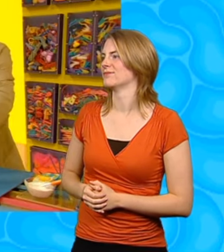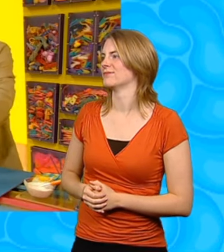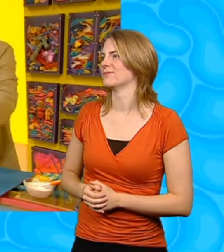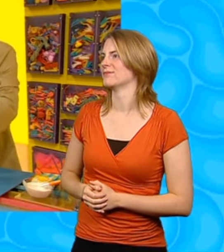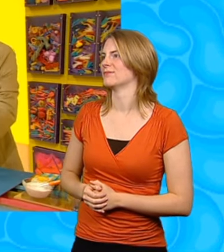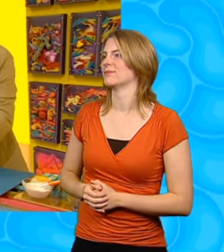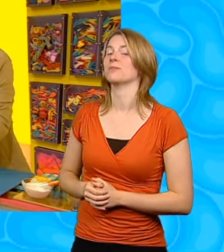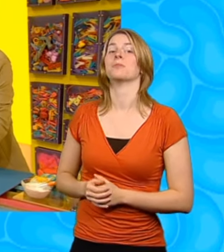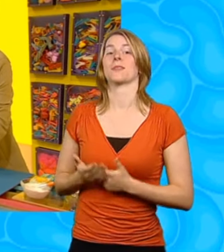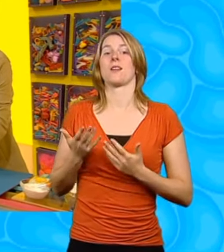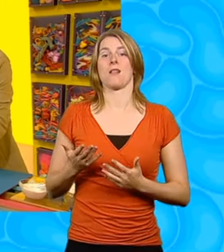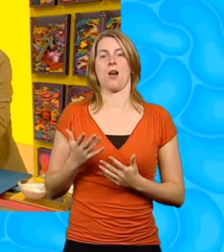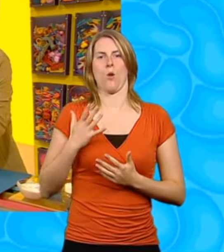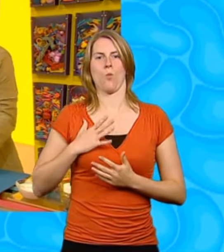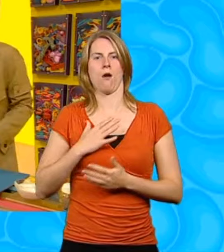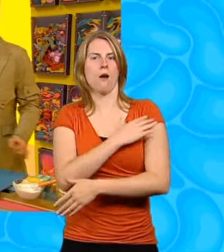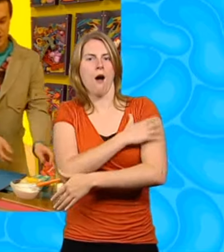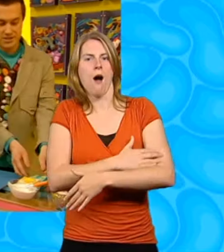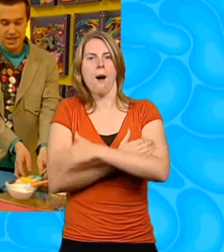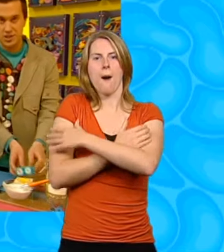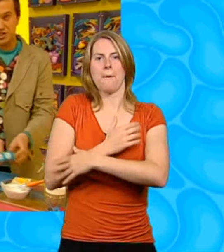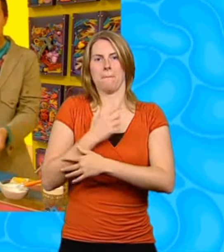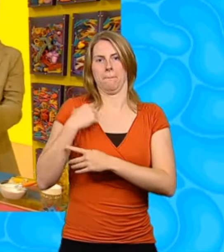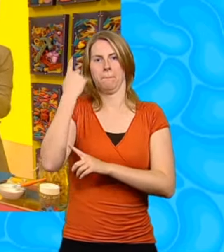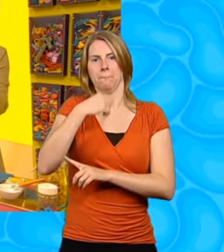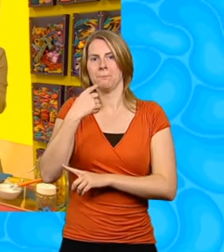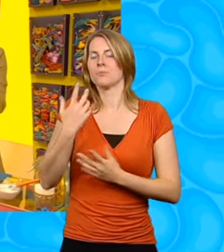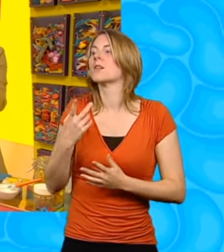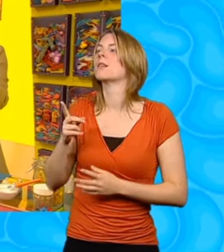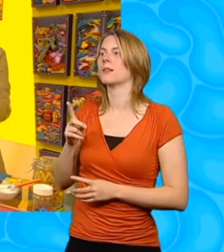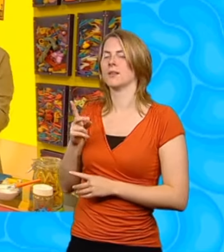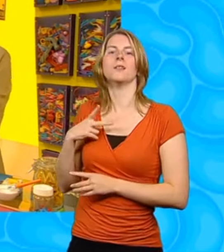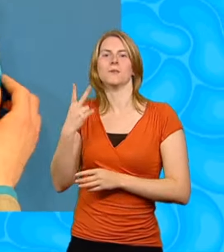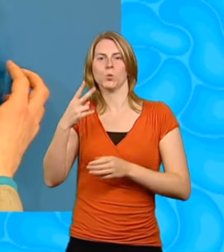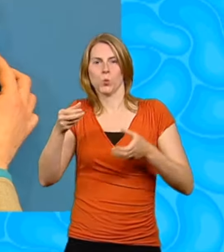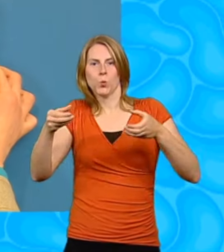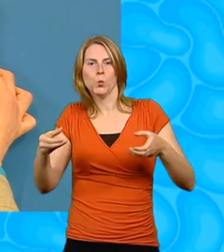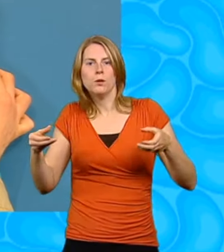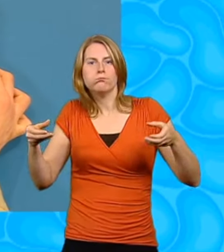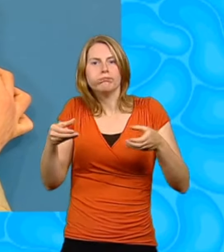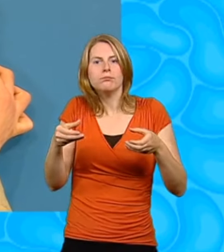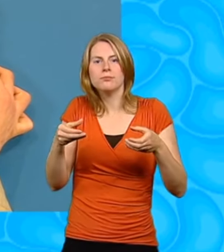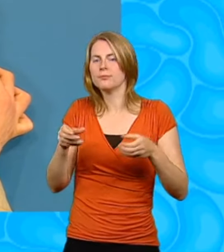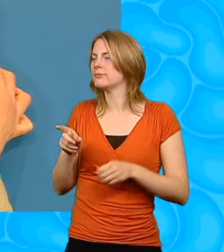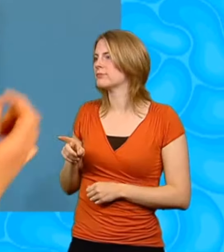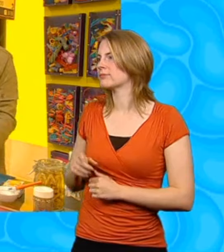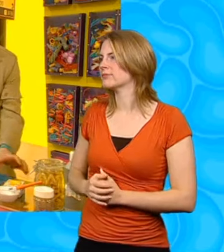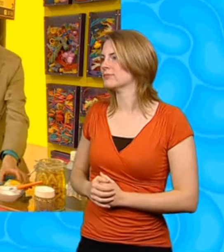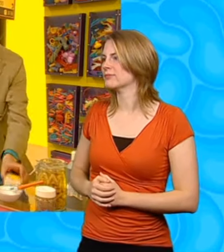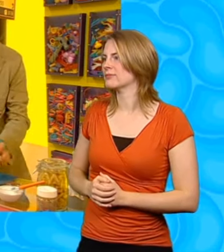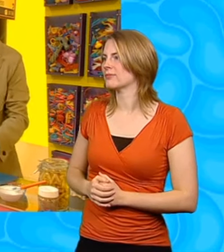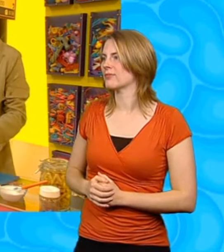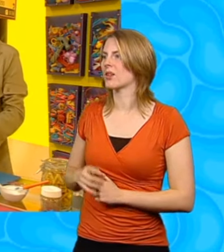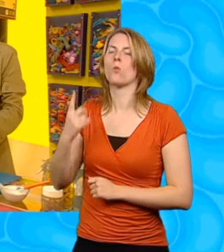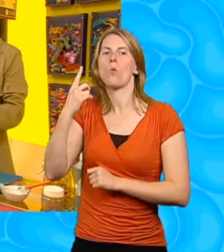Now position the rest of your robot's body, using the two small thin boxes for arms and the other small